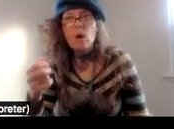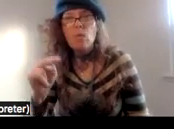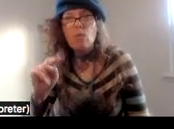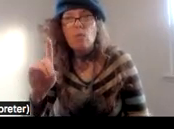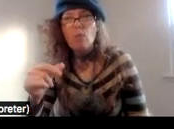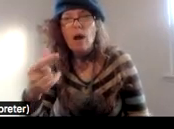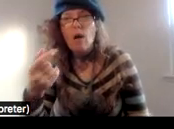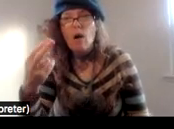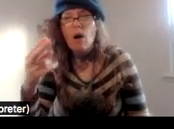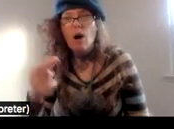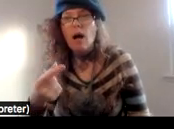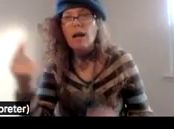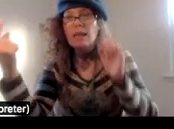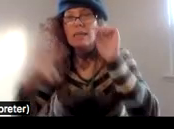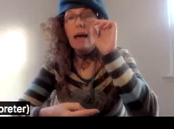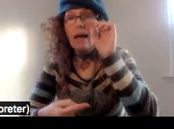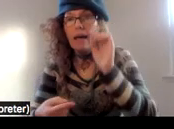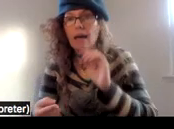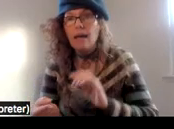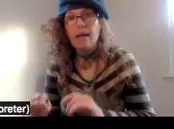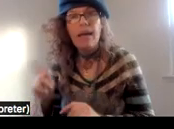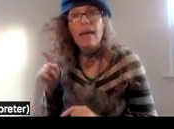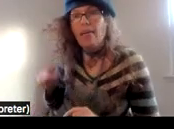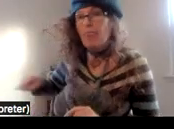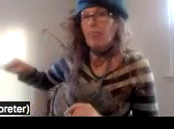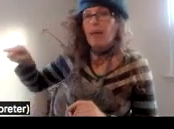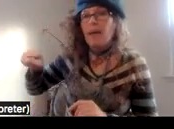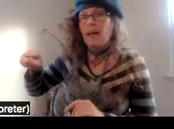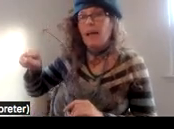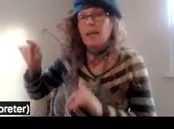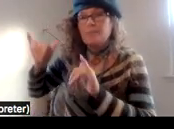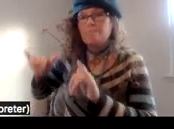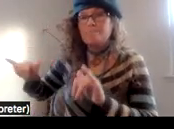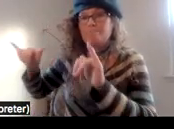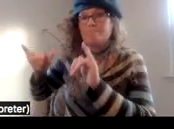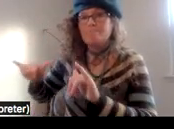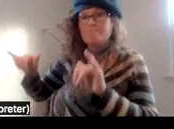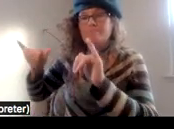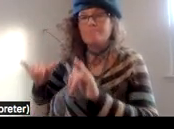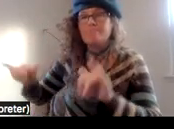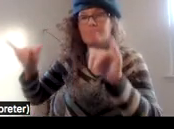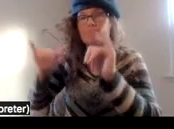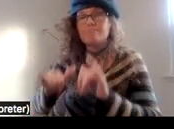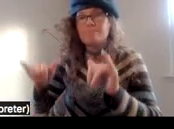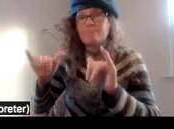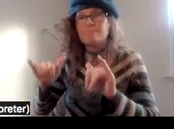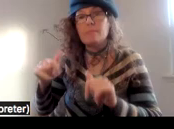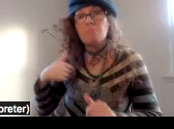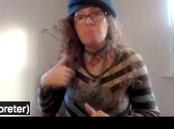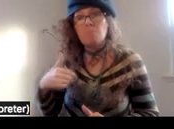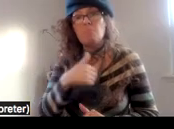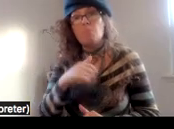they're doing what they've done over and over again okay we're just we're back in the fight